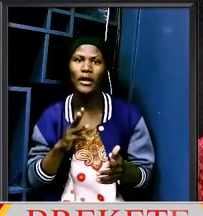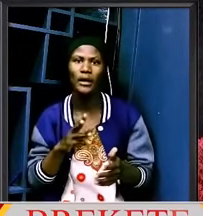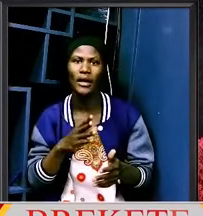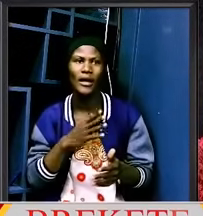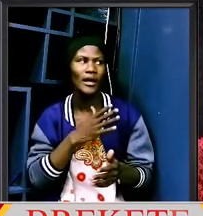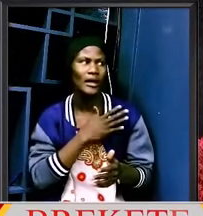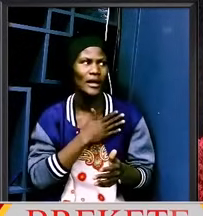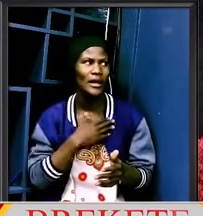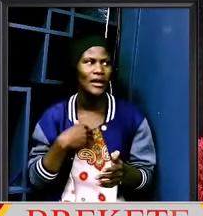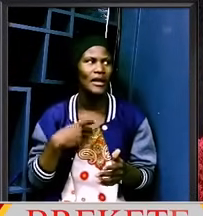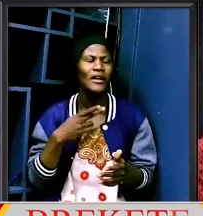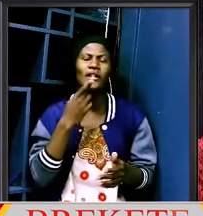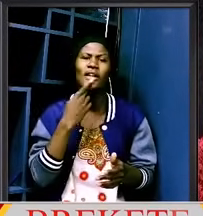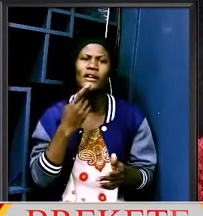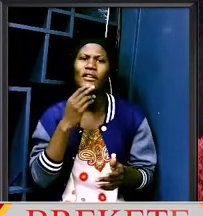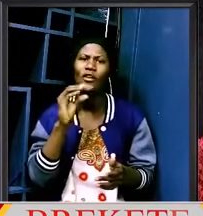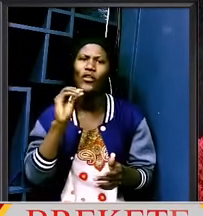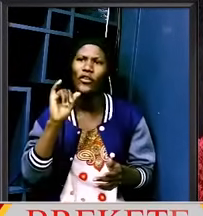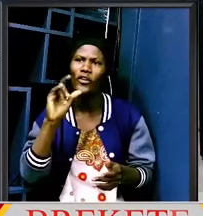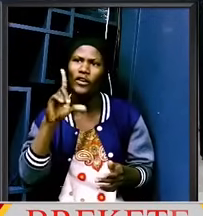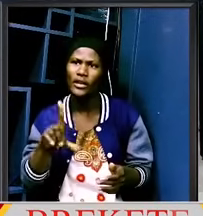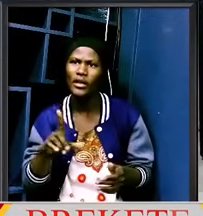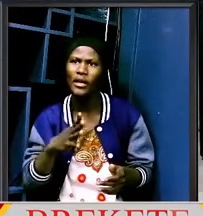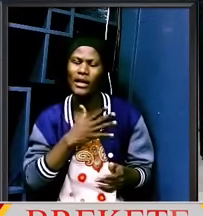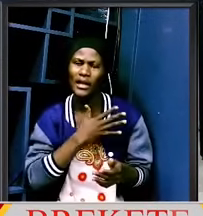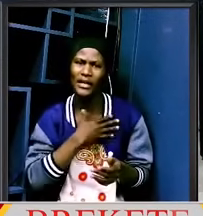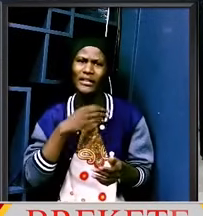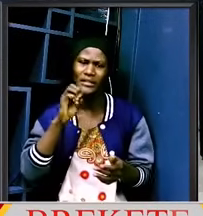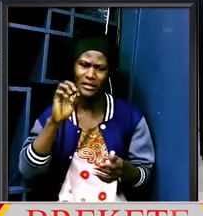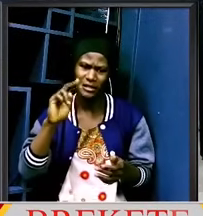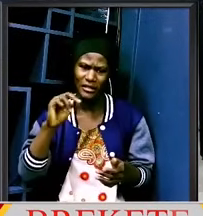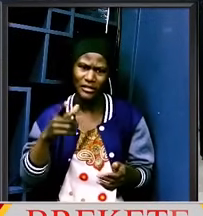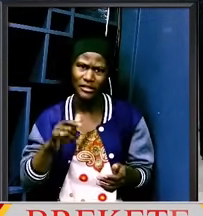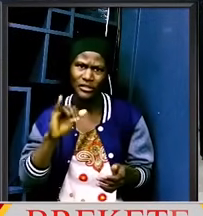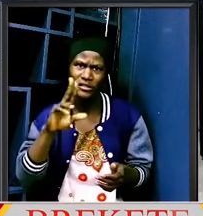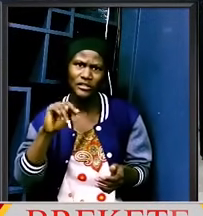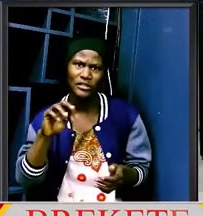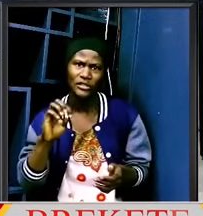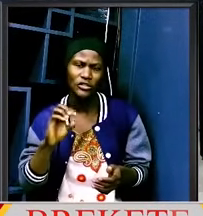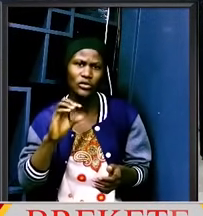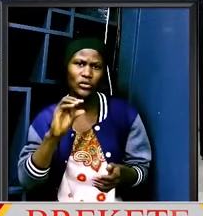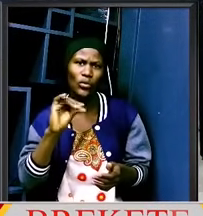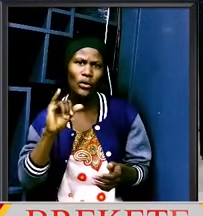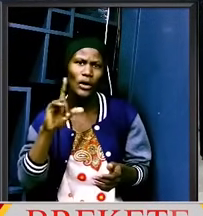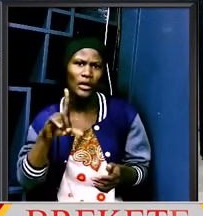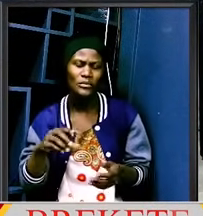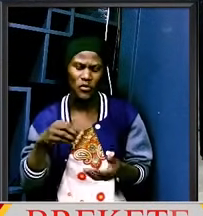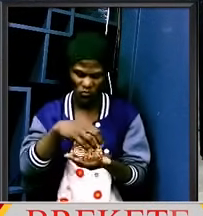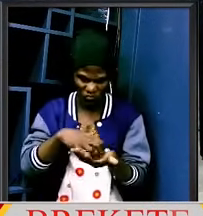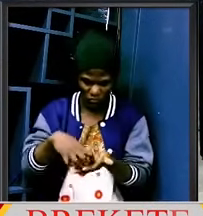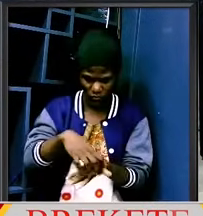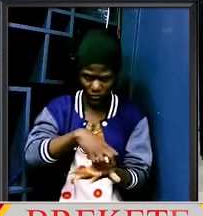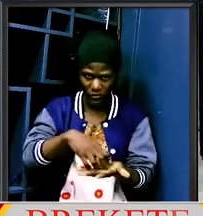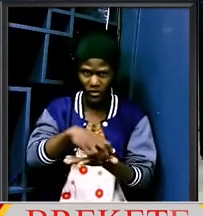And red oil and granite oil and engine oil. Put inside the bowl. Mix them well.